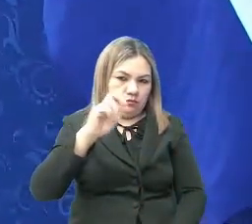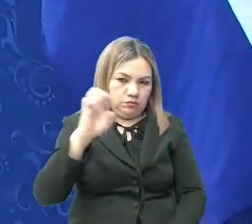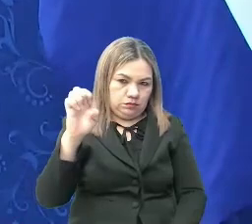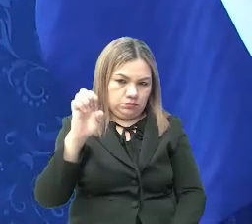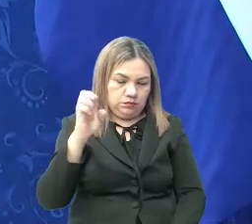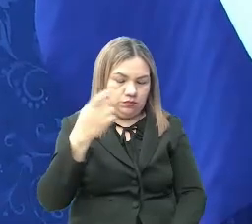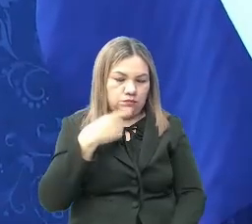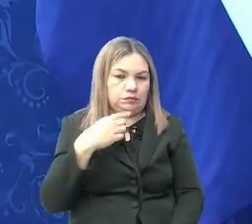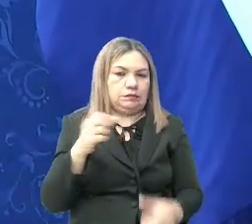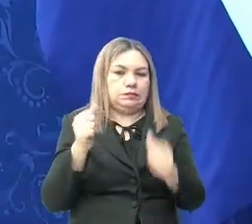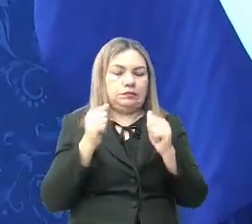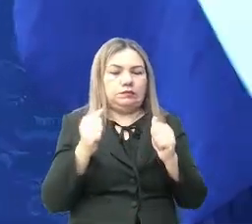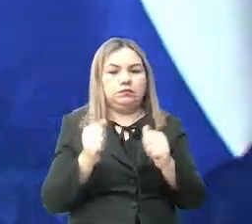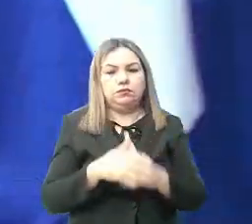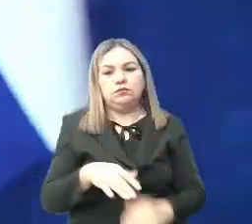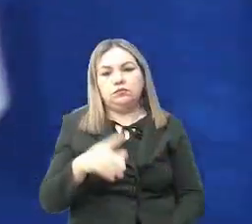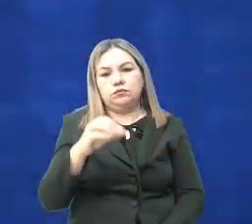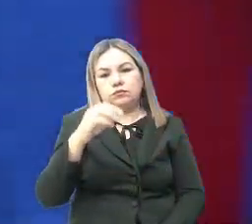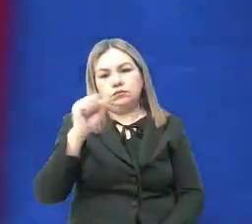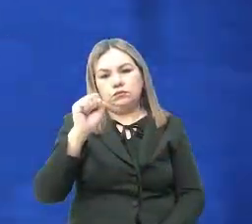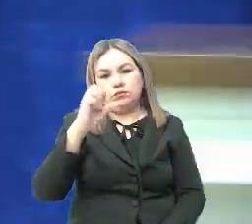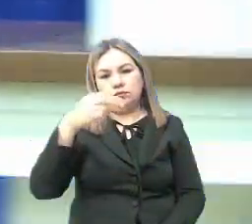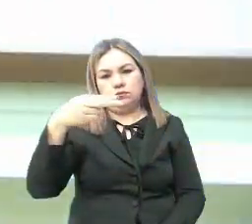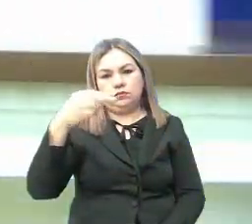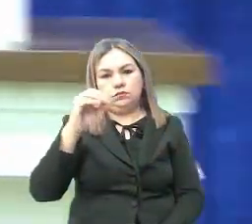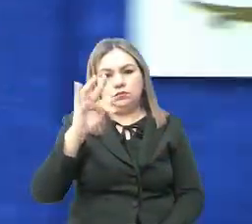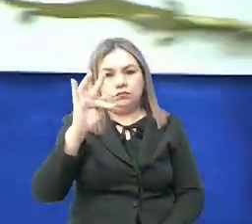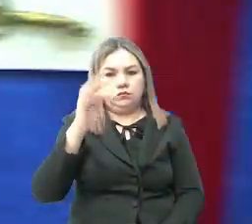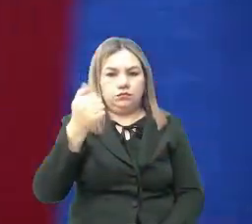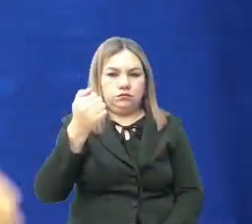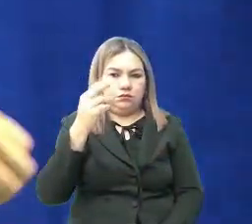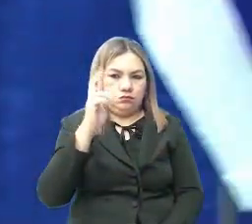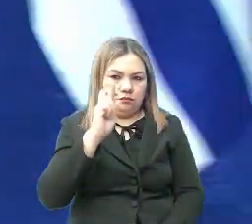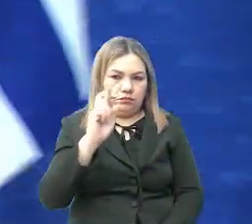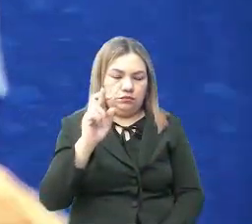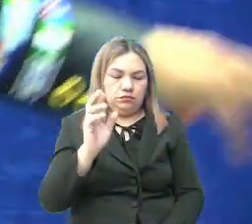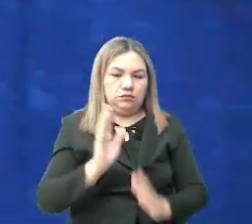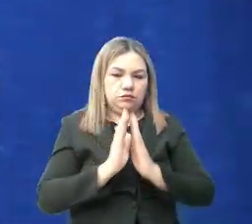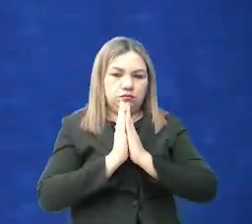written to his name. Bring me my shofar, please.